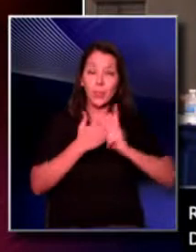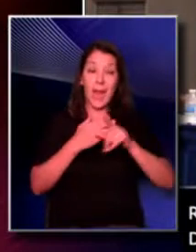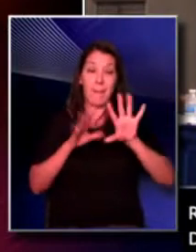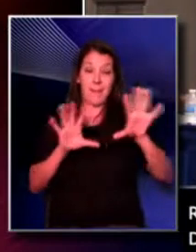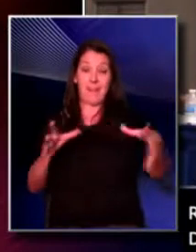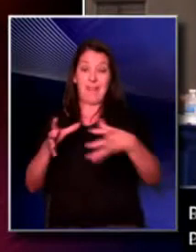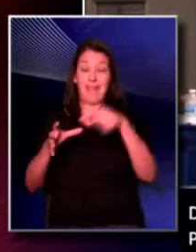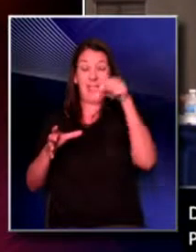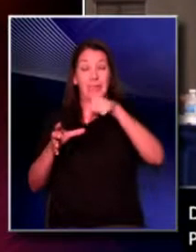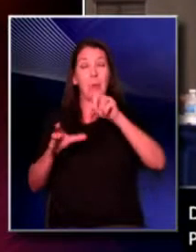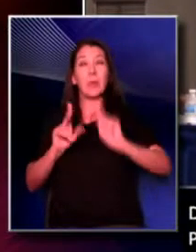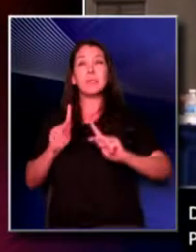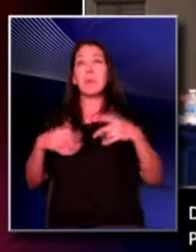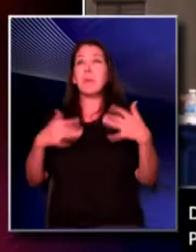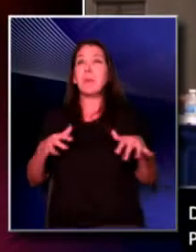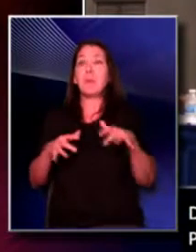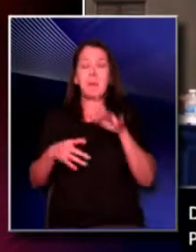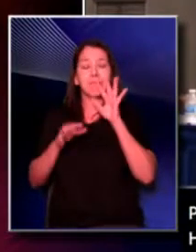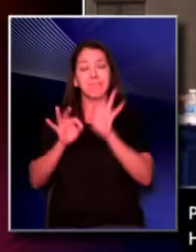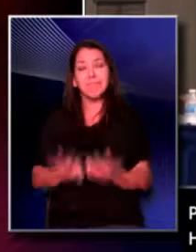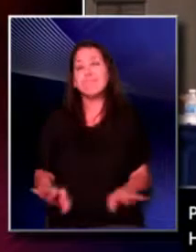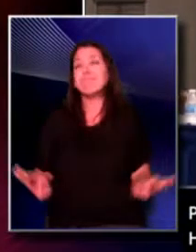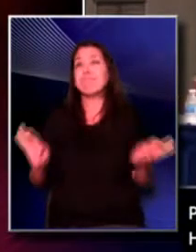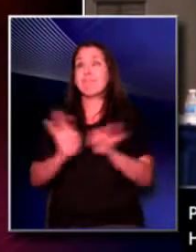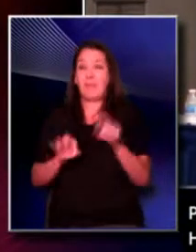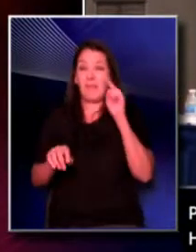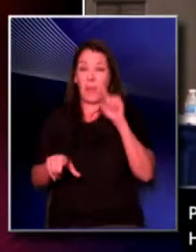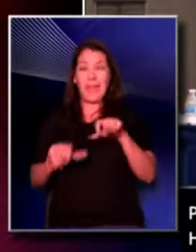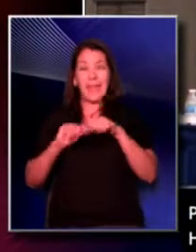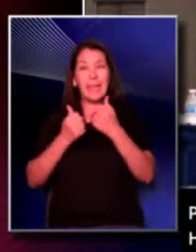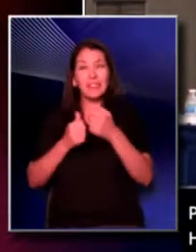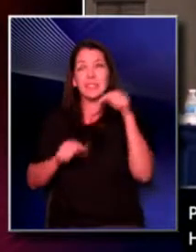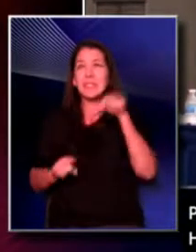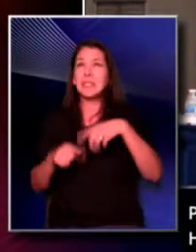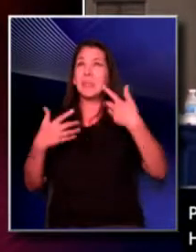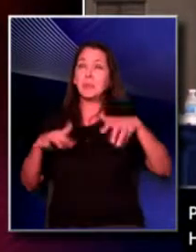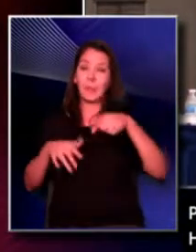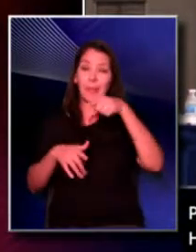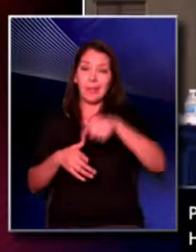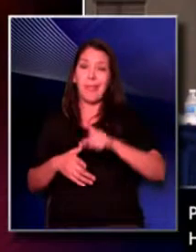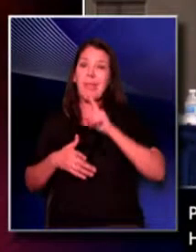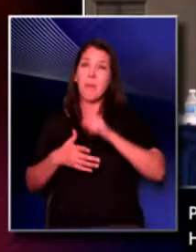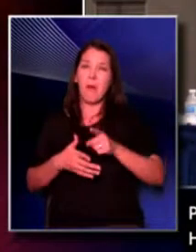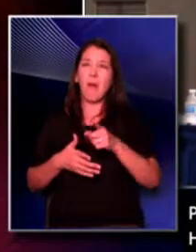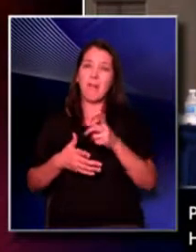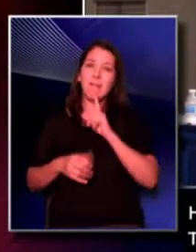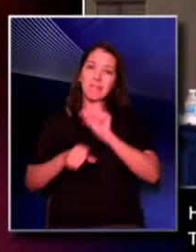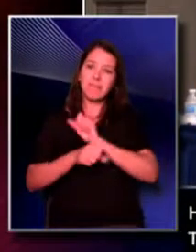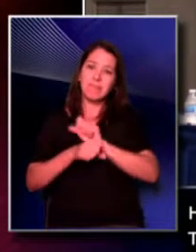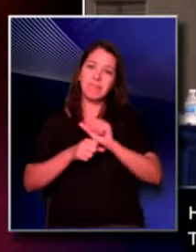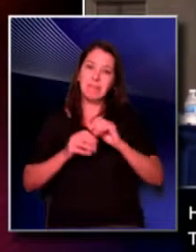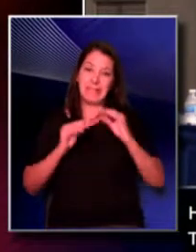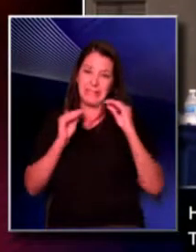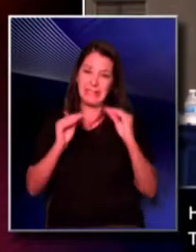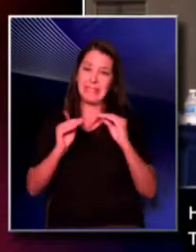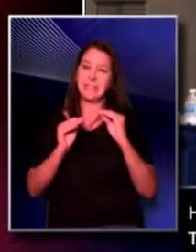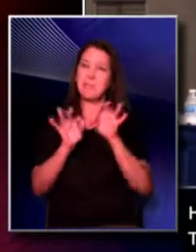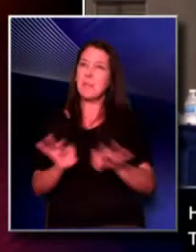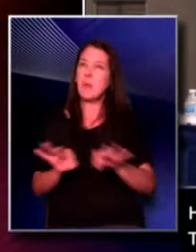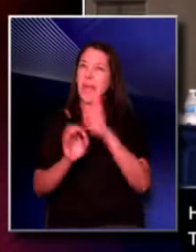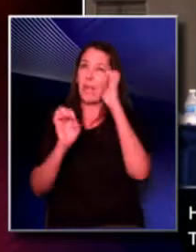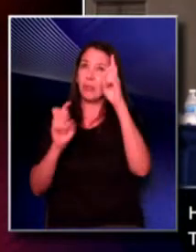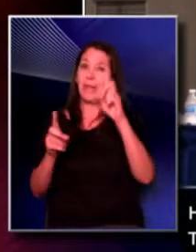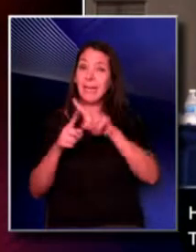the heart of the agency. They drive the education piece. So